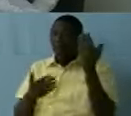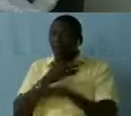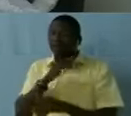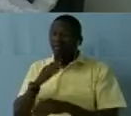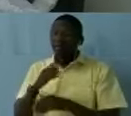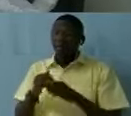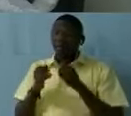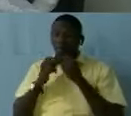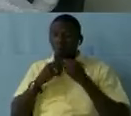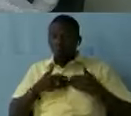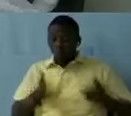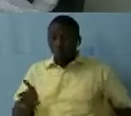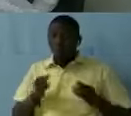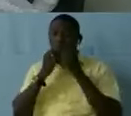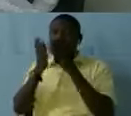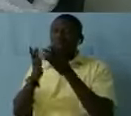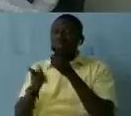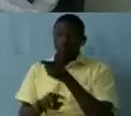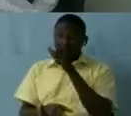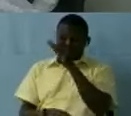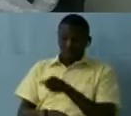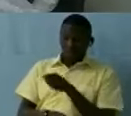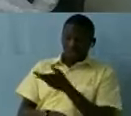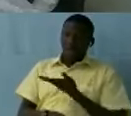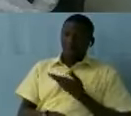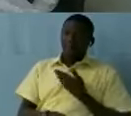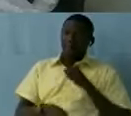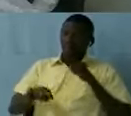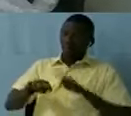And that was the reason why